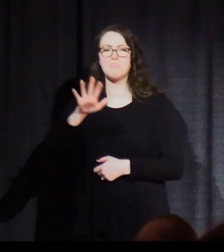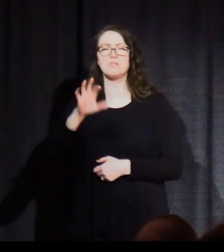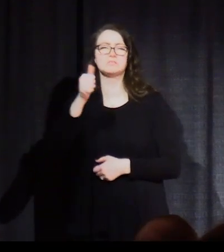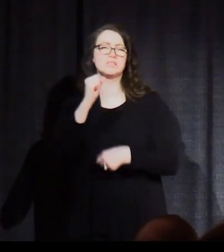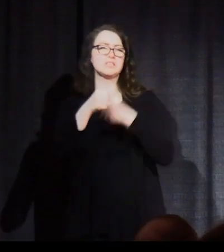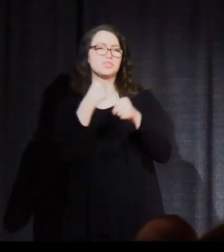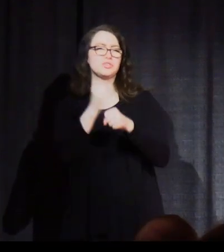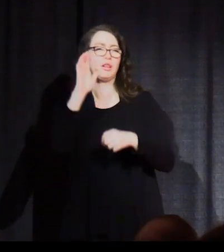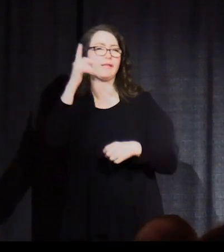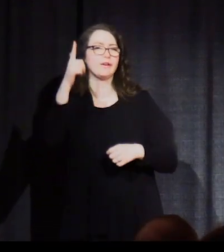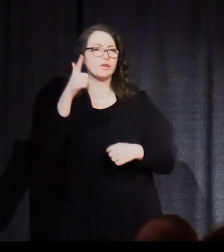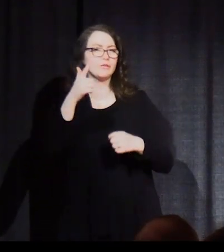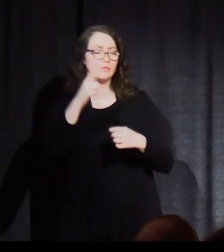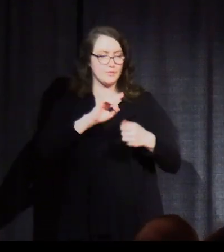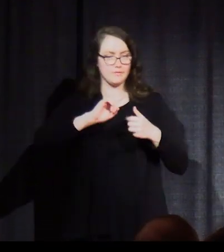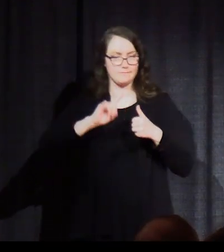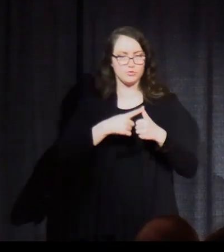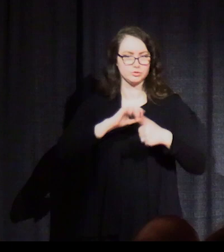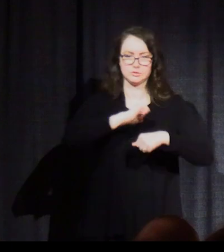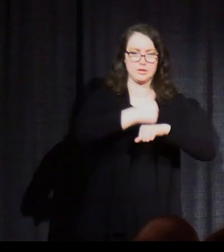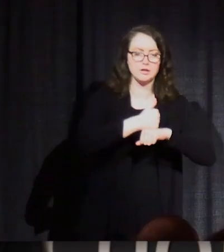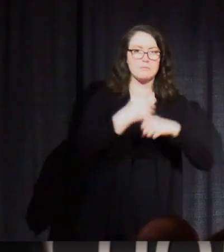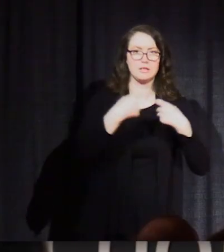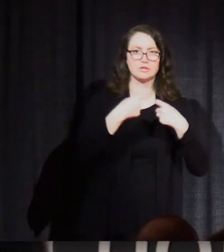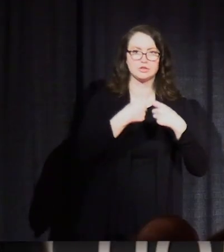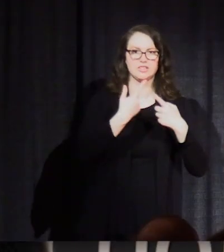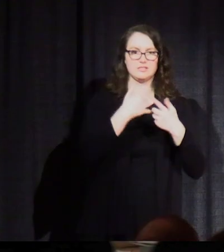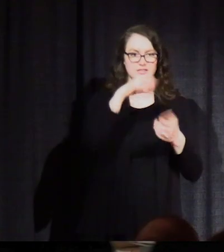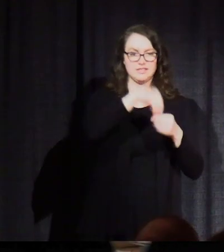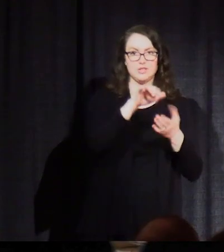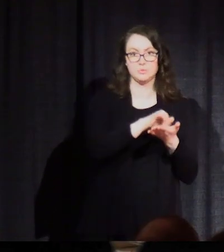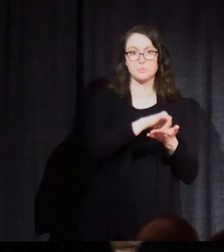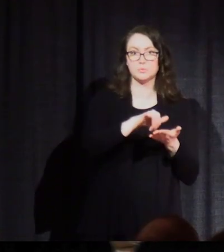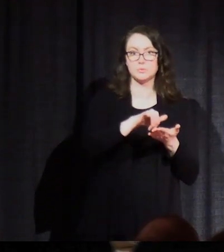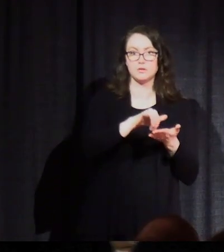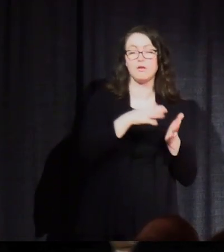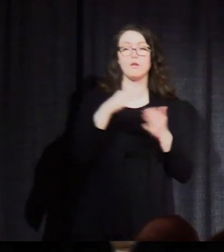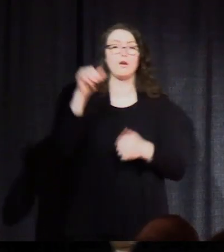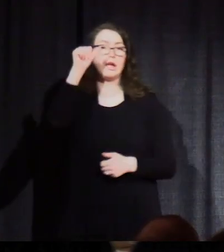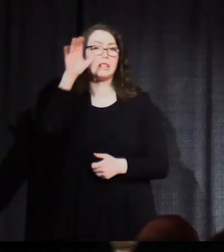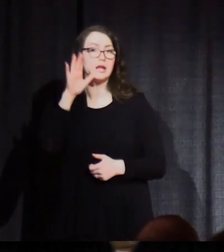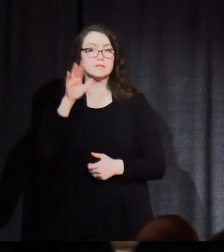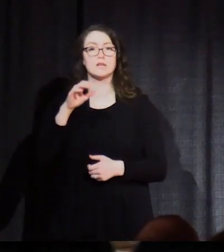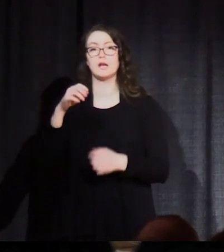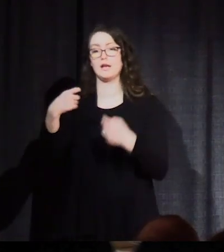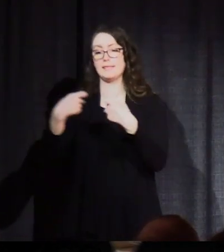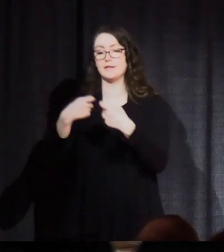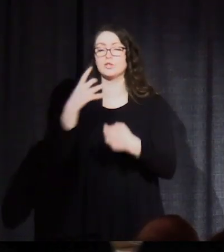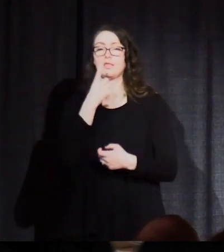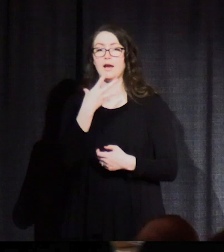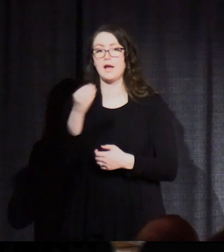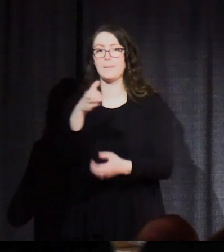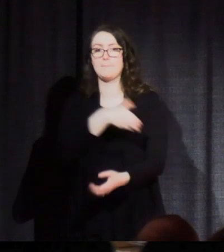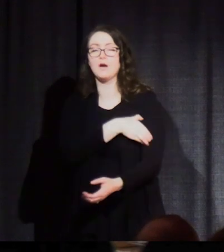power station was opened in the U.S. in the metropolis of New York City, Alaska Electric Light and Power was founded, making